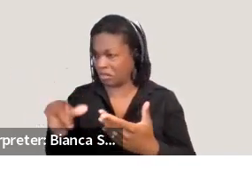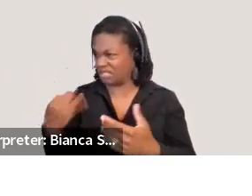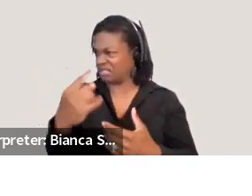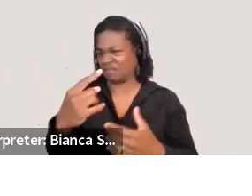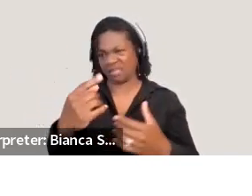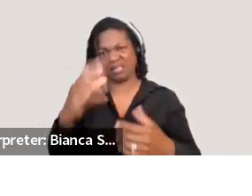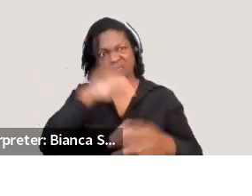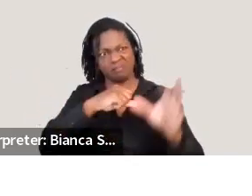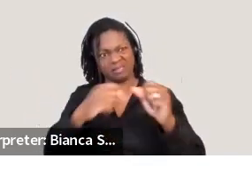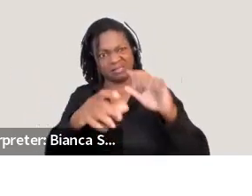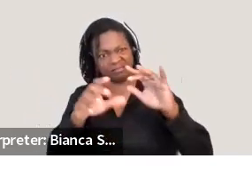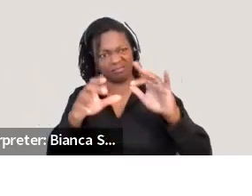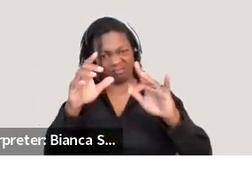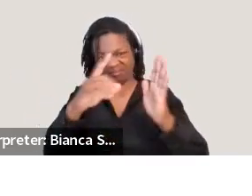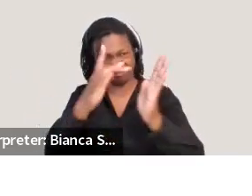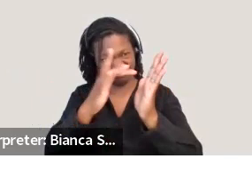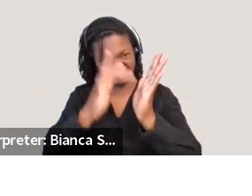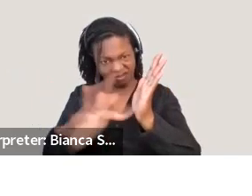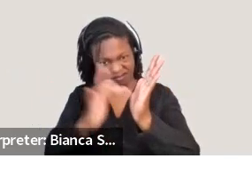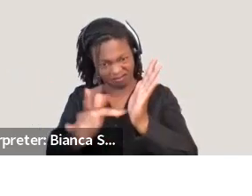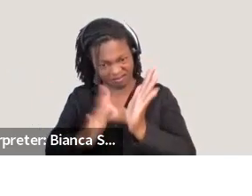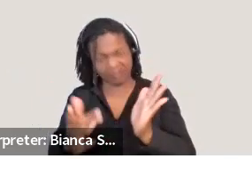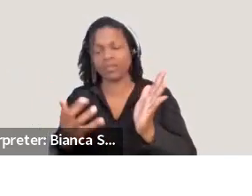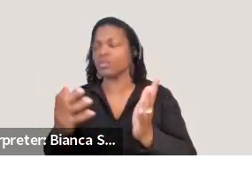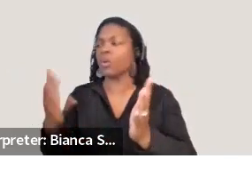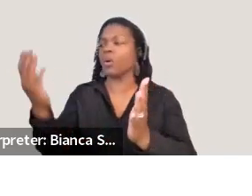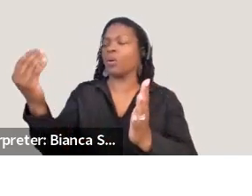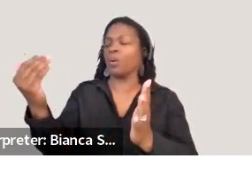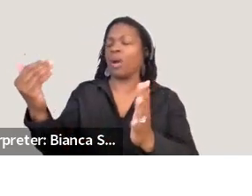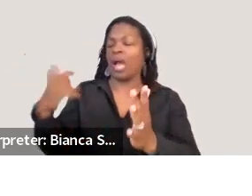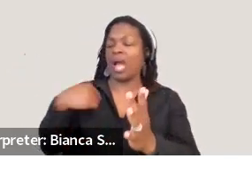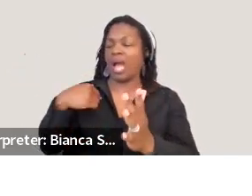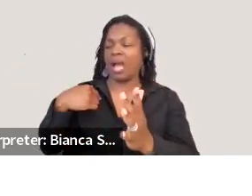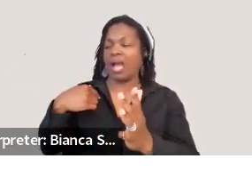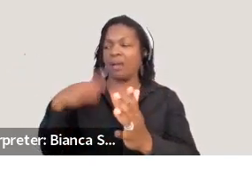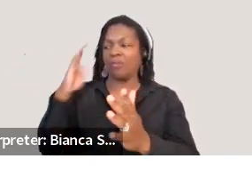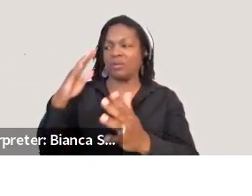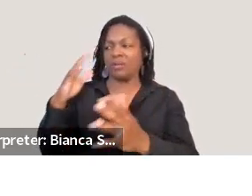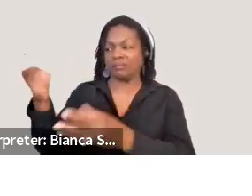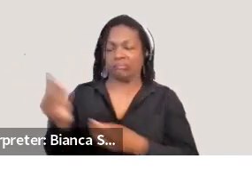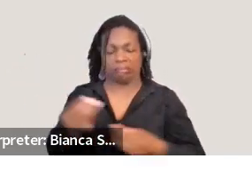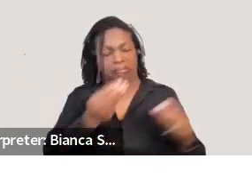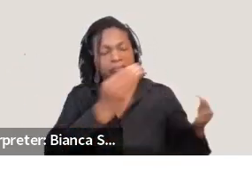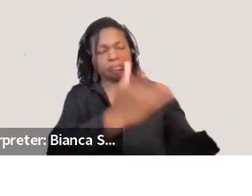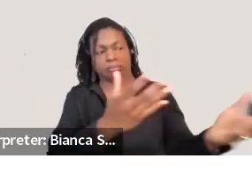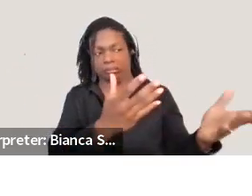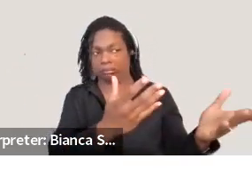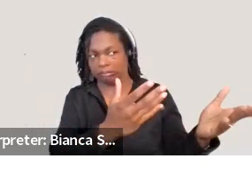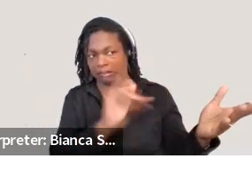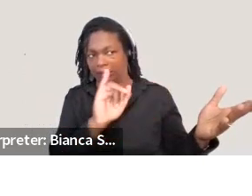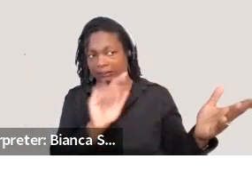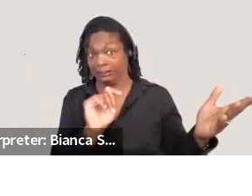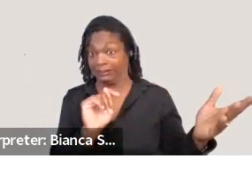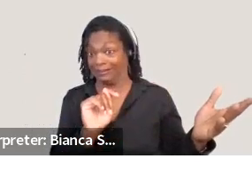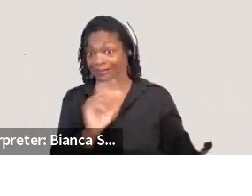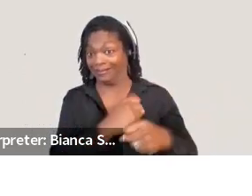our tech people, so that way they can kind of look at that and make sure everything's running the way it's supposed to be running. Like we said, this is